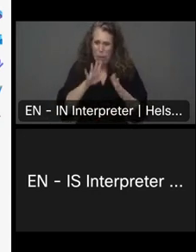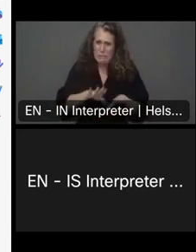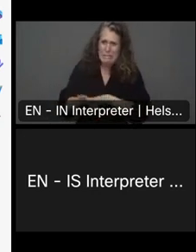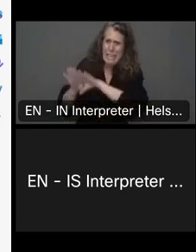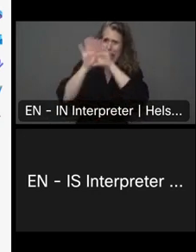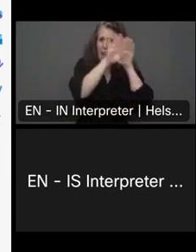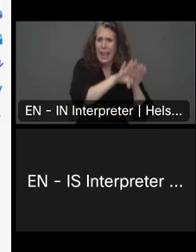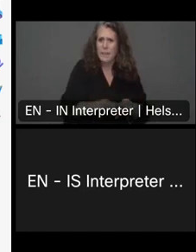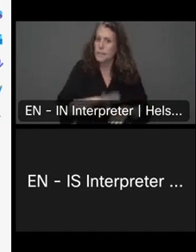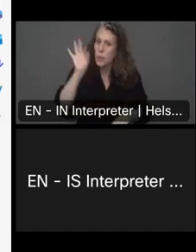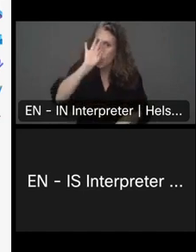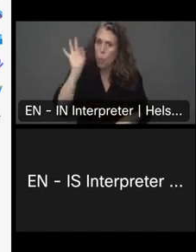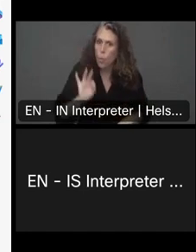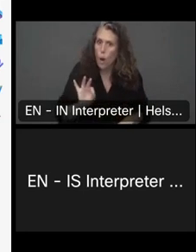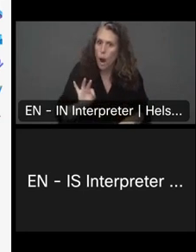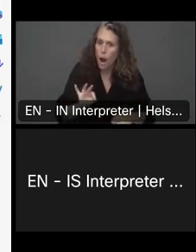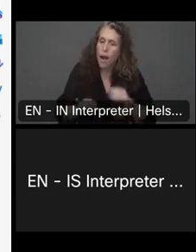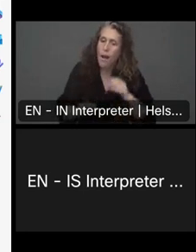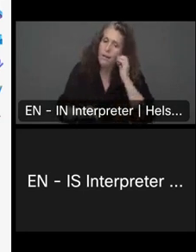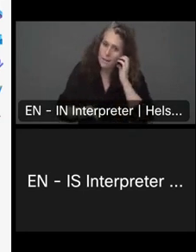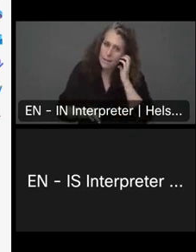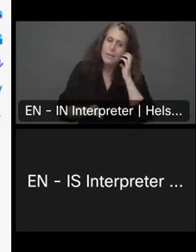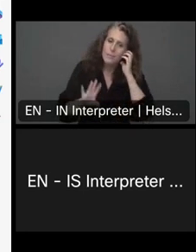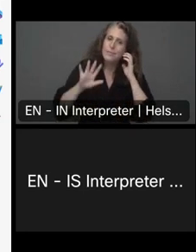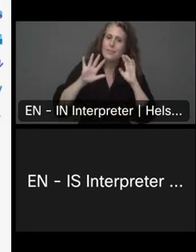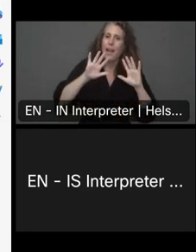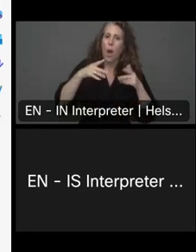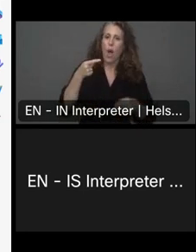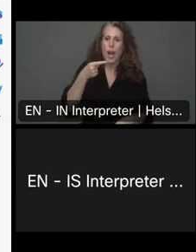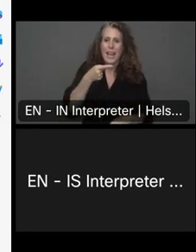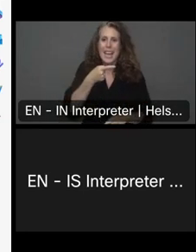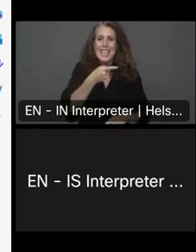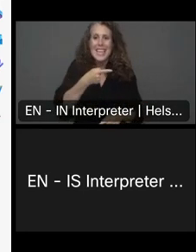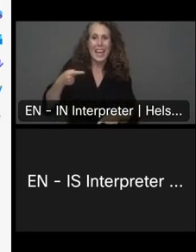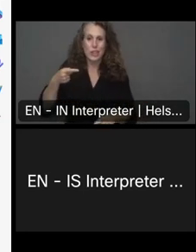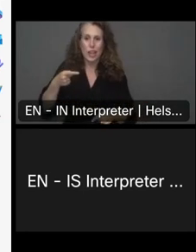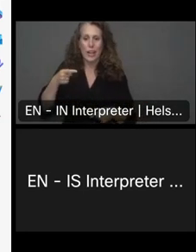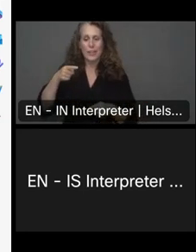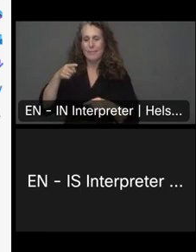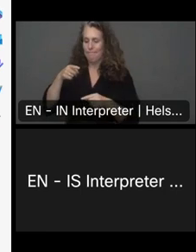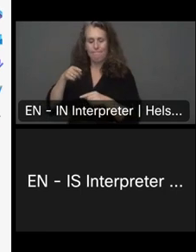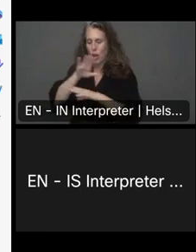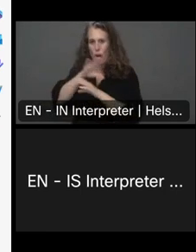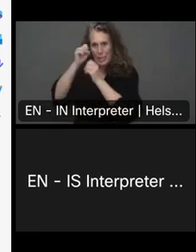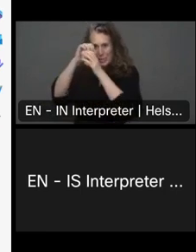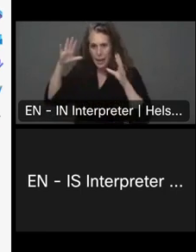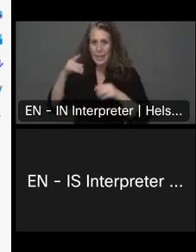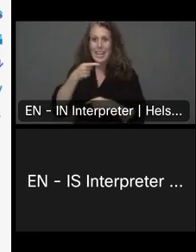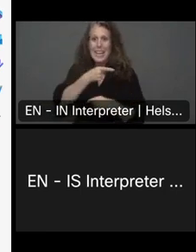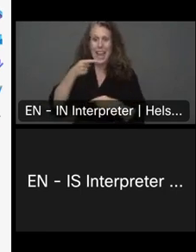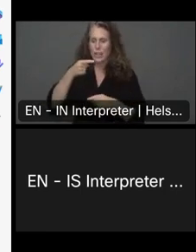the markedness of negation, and the fact that negative utterances are harder to learn, harder to